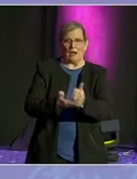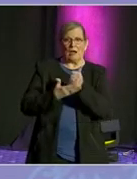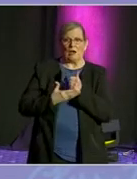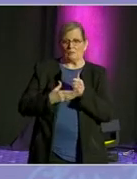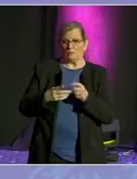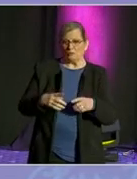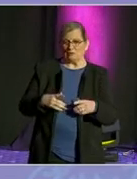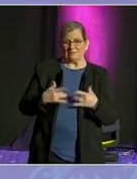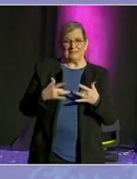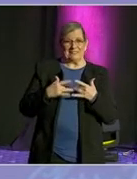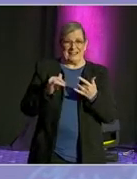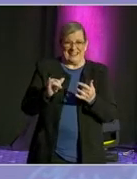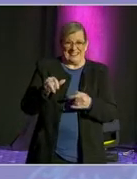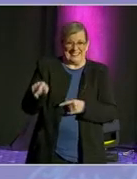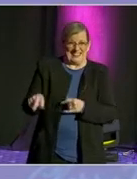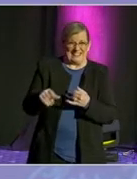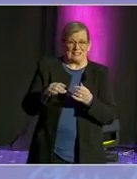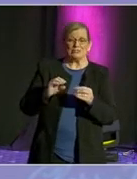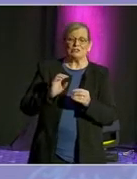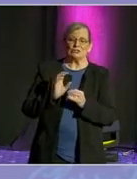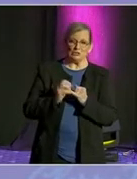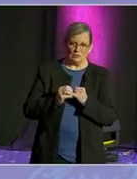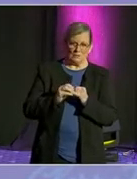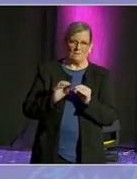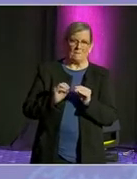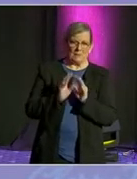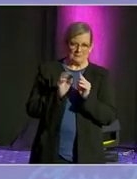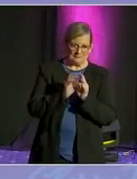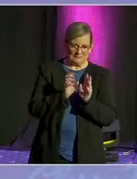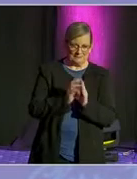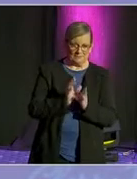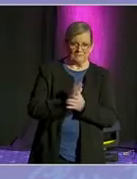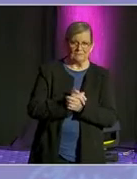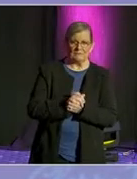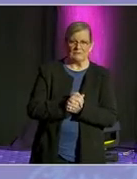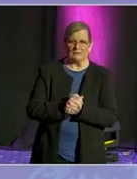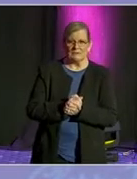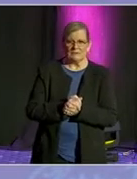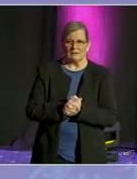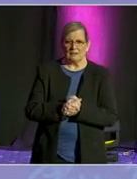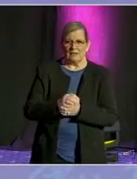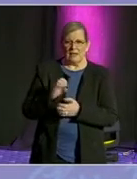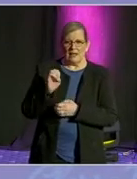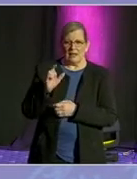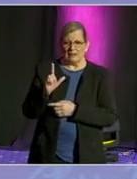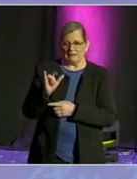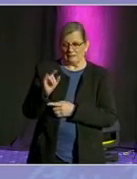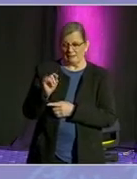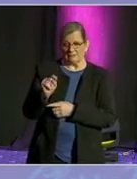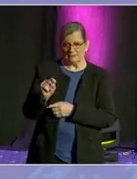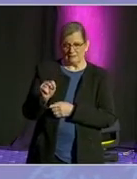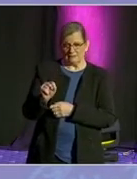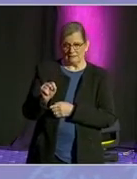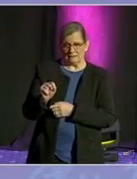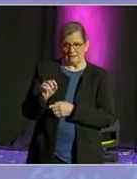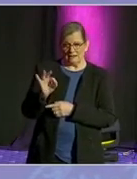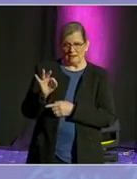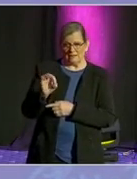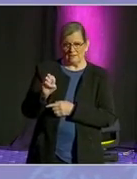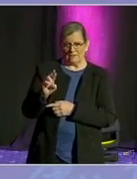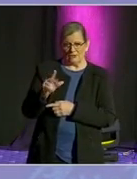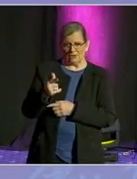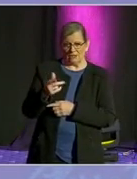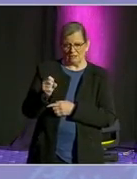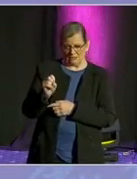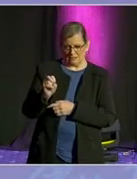Cherry Blossom Festival and more. Also, Elliot Ferguson, the President of Destination DC, for promoting the District